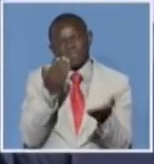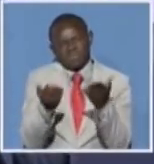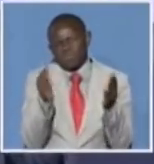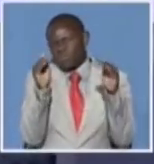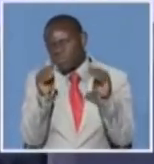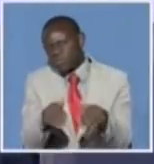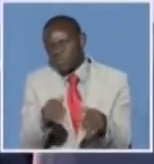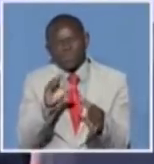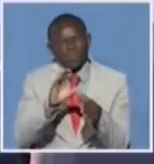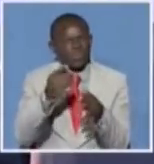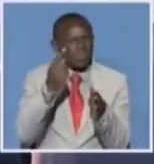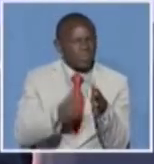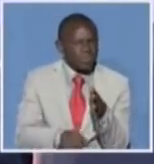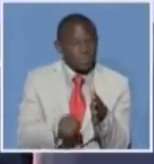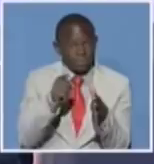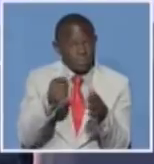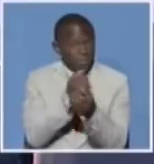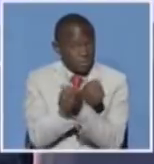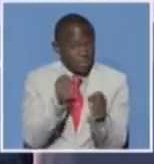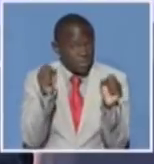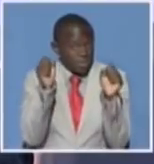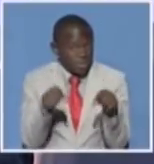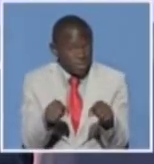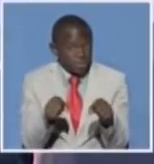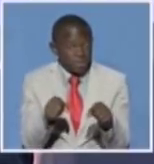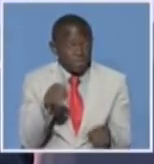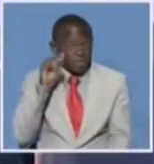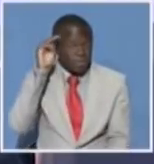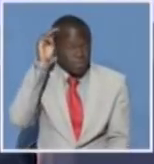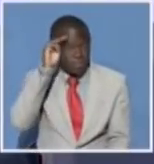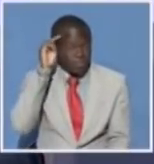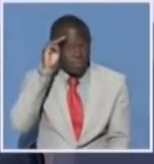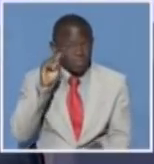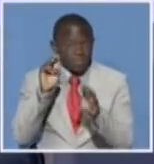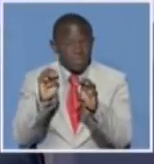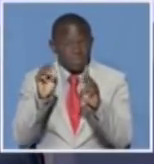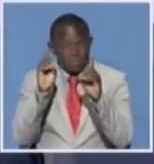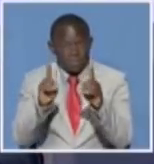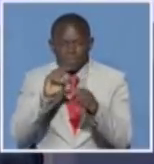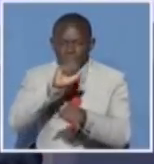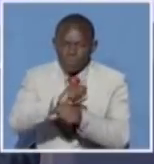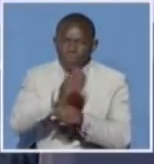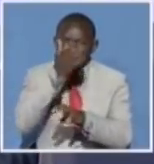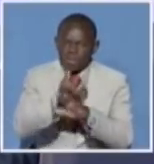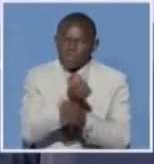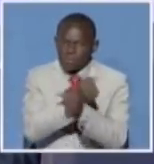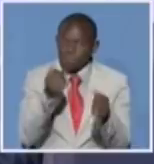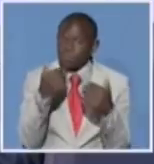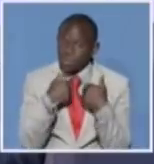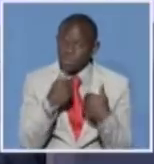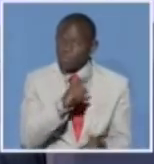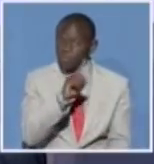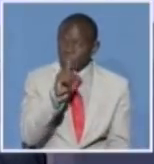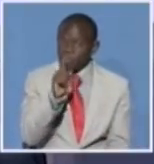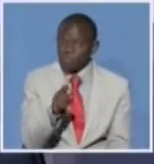problem that can be resolved with enhanced effort? Is the Ministry of Education doing enough to find solutions to this problem, which threatens not